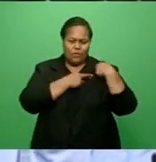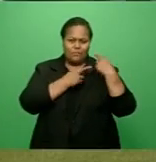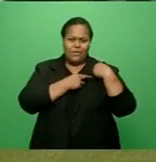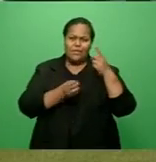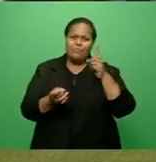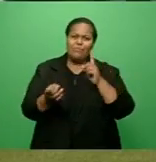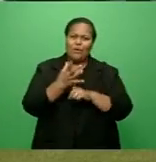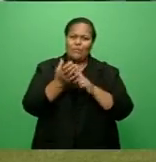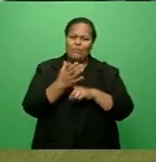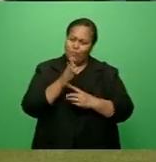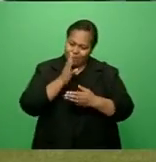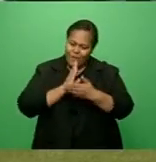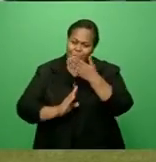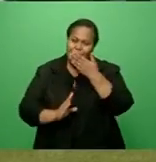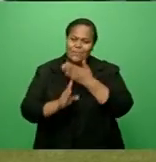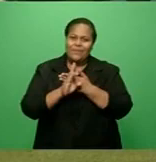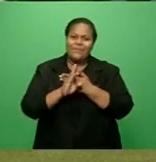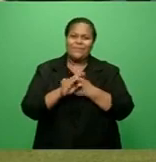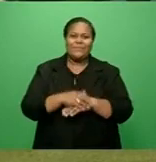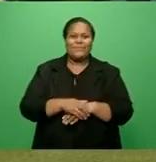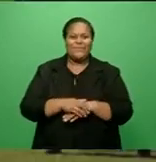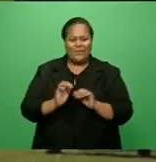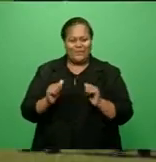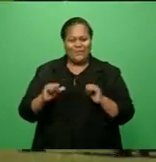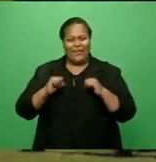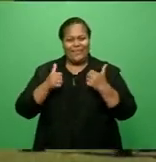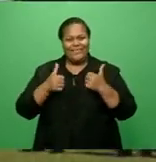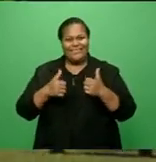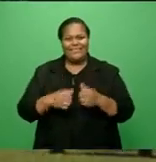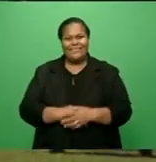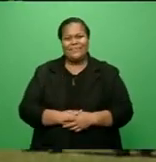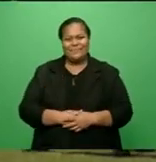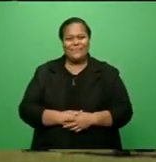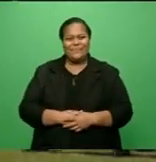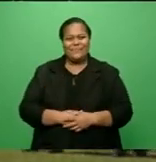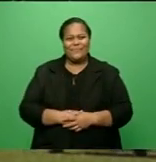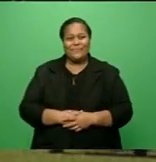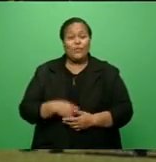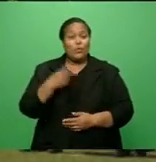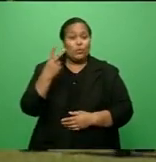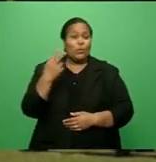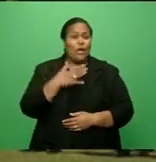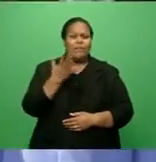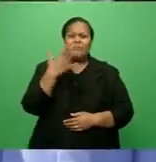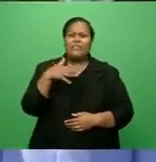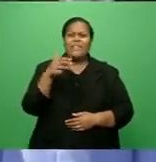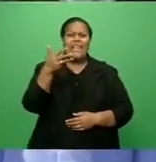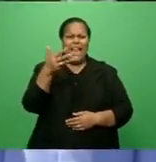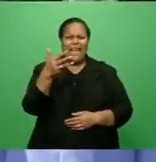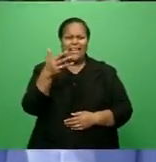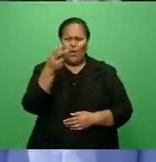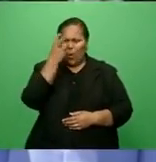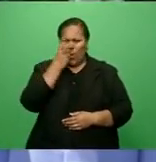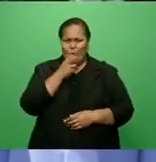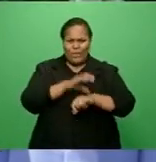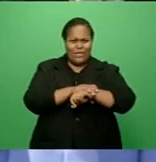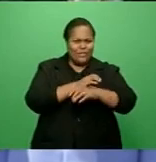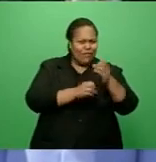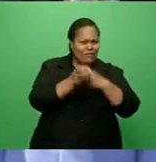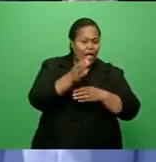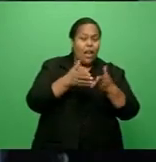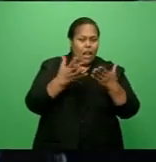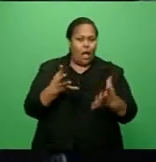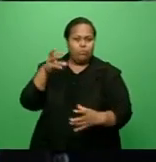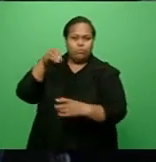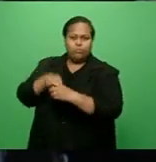carry it with humility, empathy and pride. These 259 former special constables have now been absorbed into